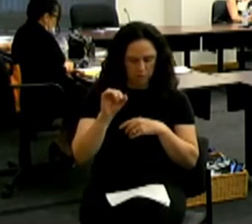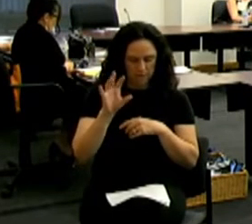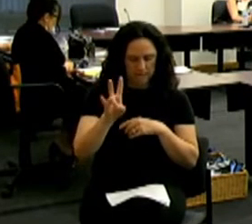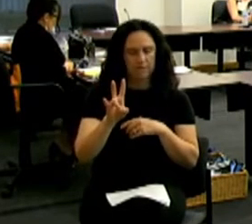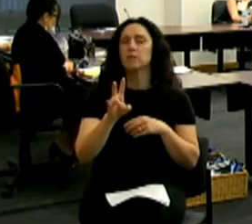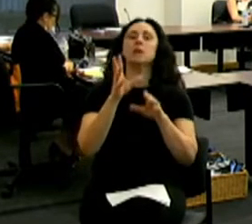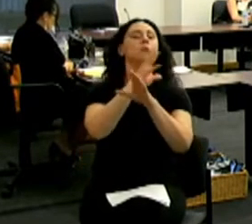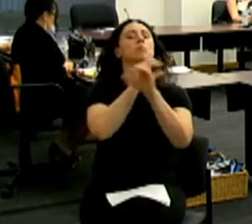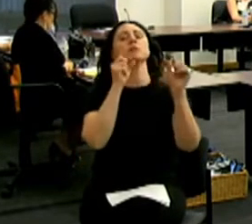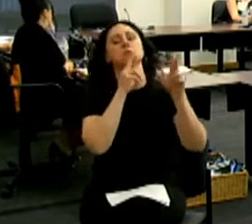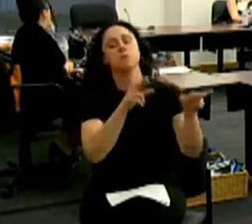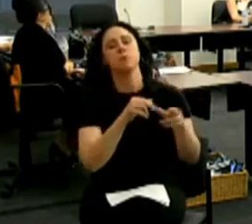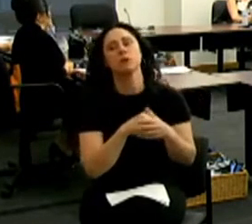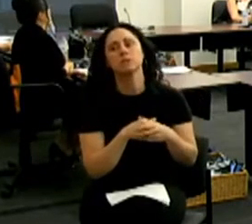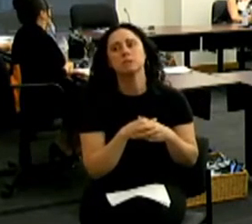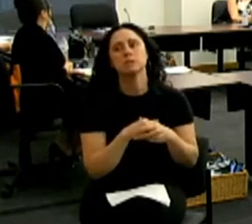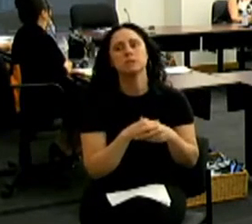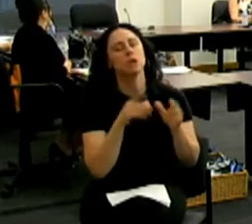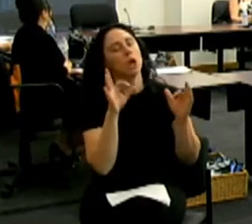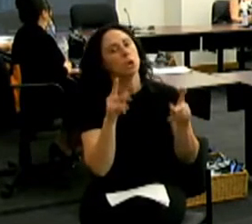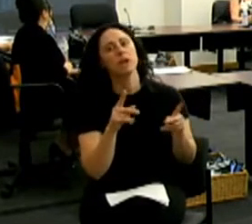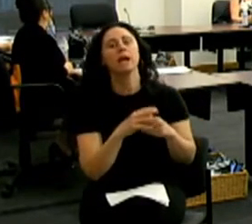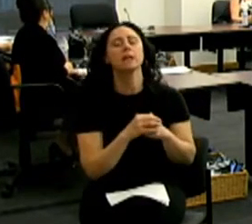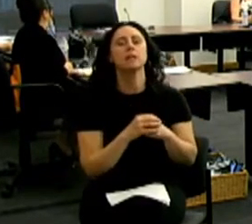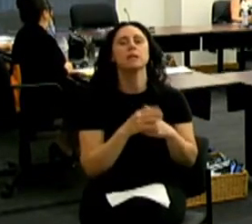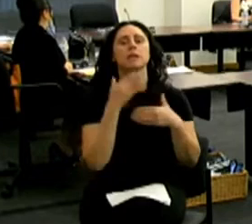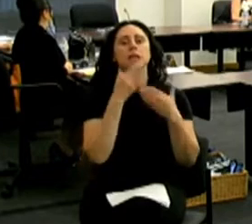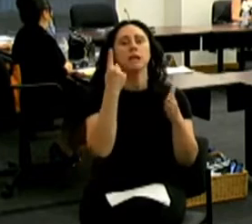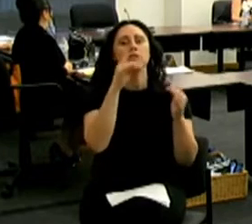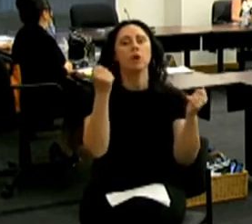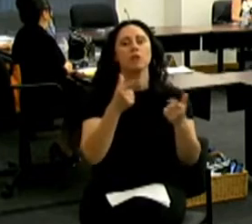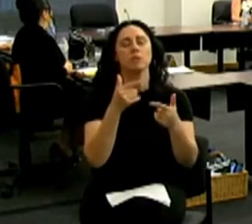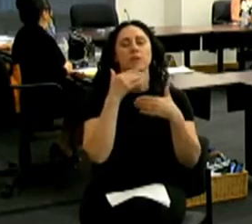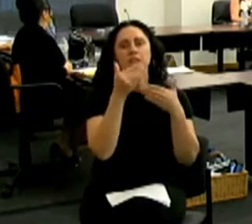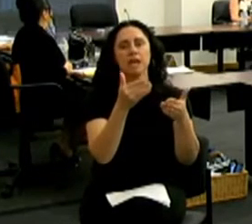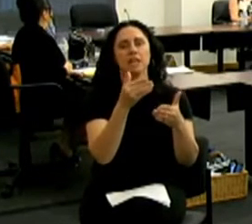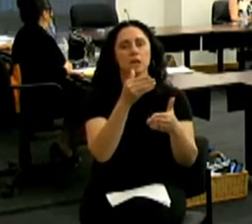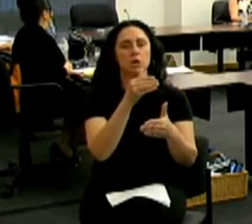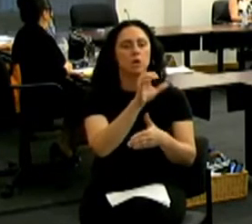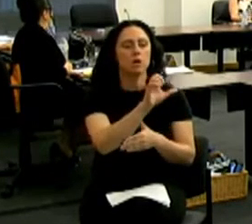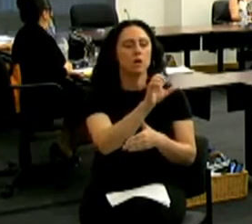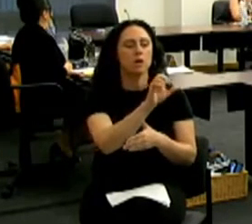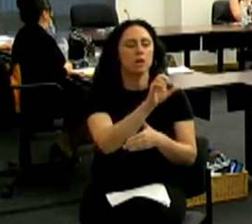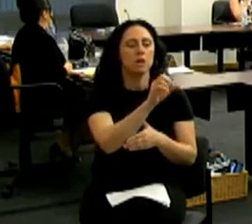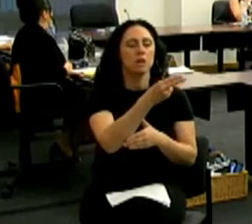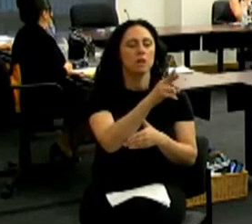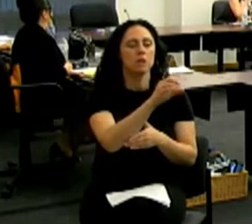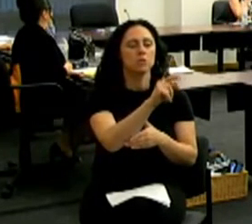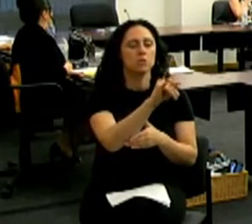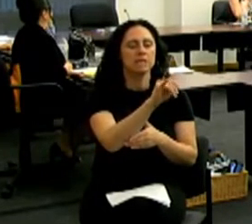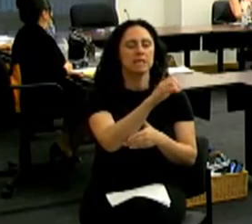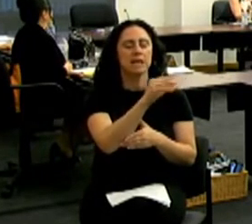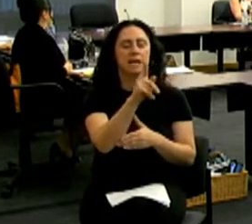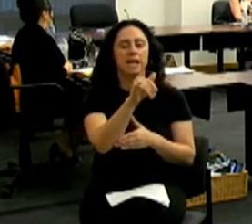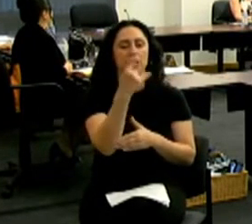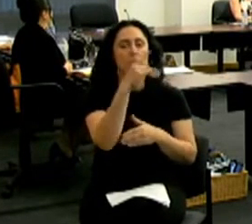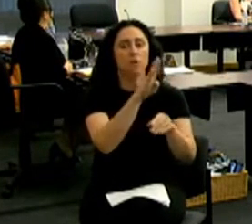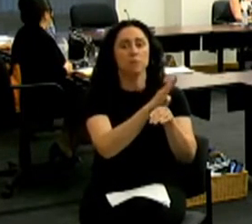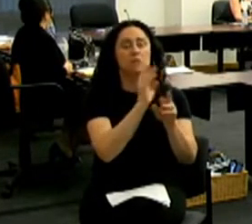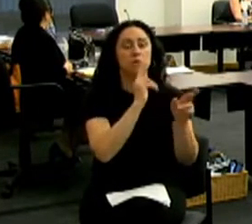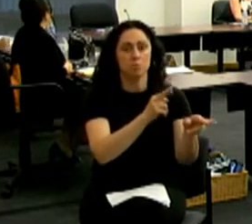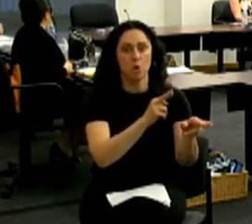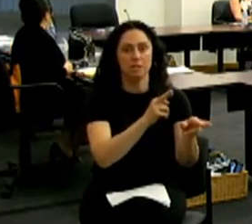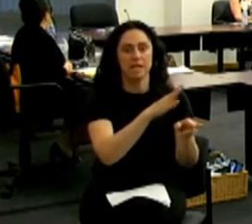9.7, President's Report. Okay, thank you for everyone. Thank you, Christy and Kelly, tonight for your business reports and your updates.